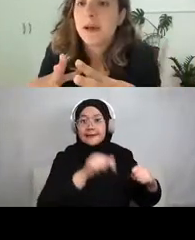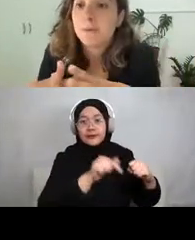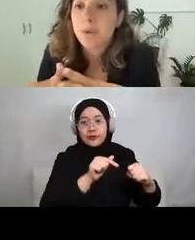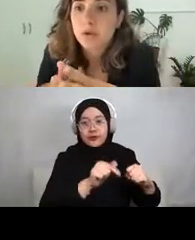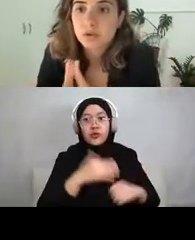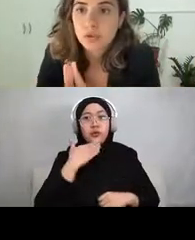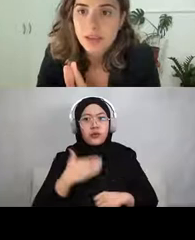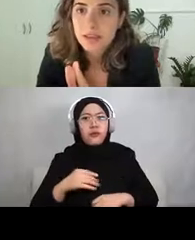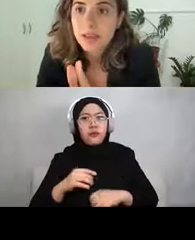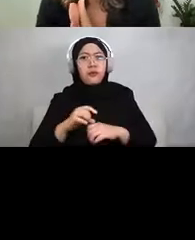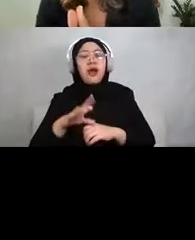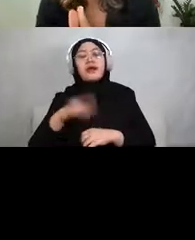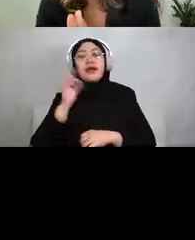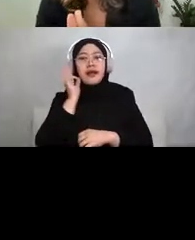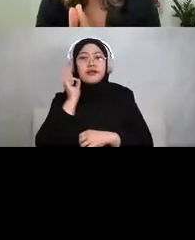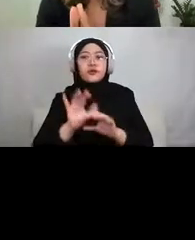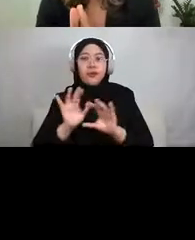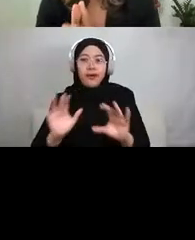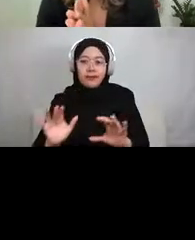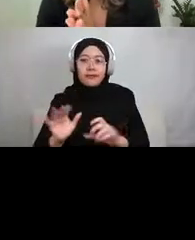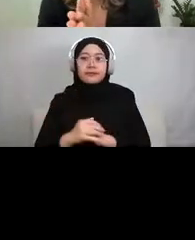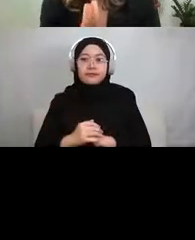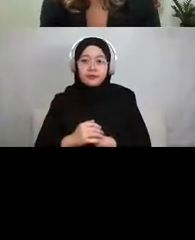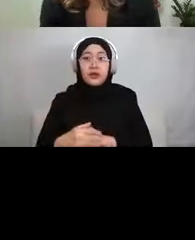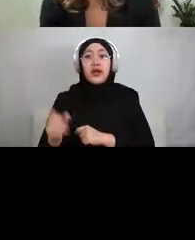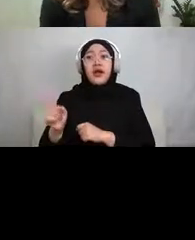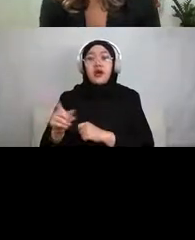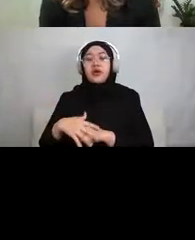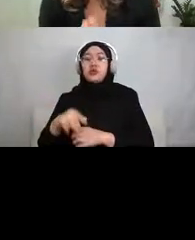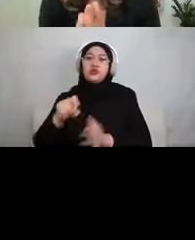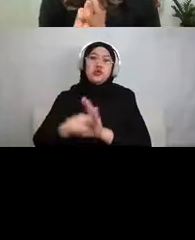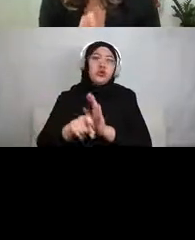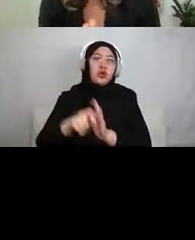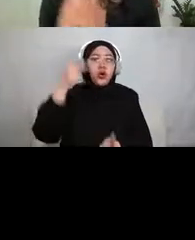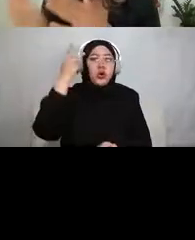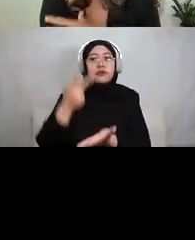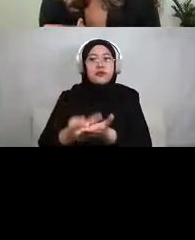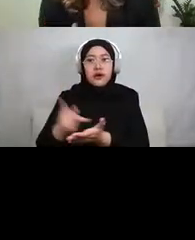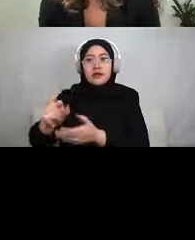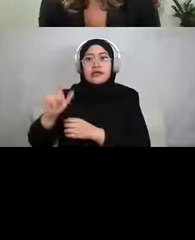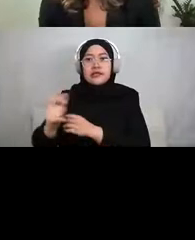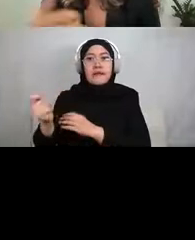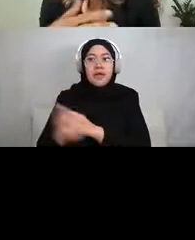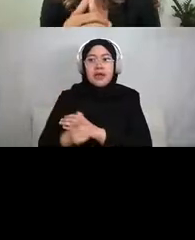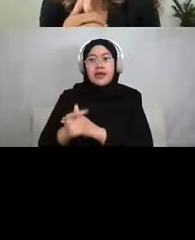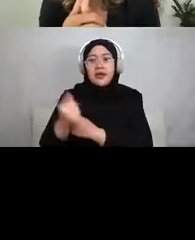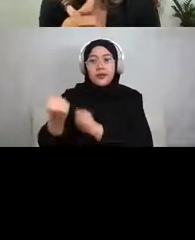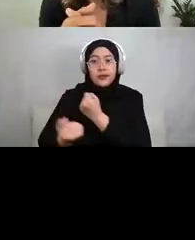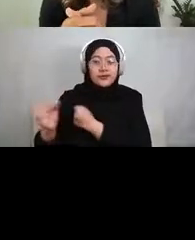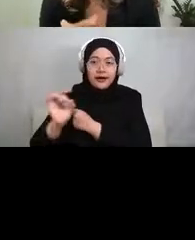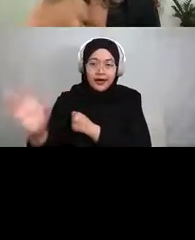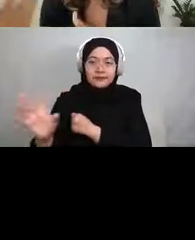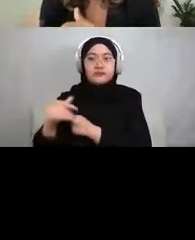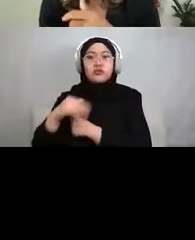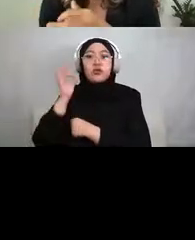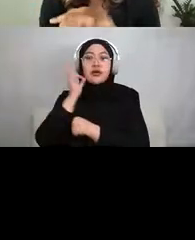a contract and a payment from an operator. because of the problems I said just in the beginning.